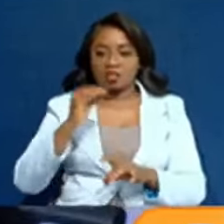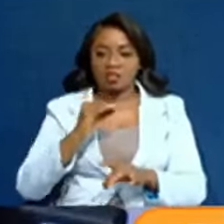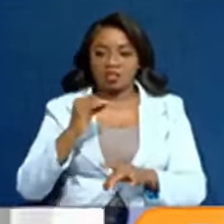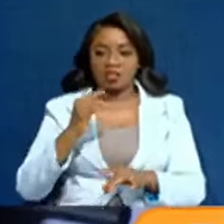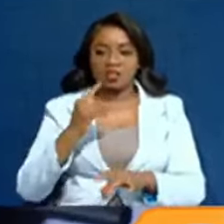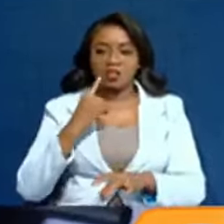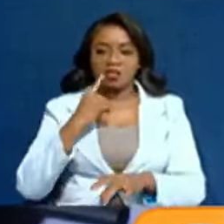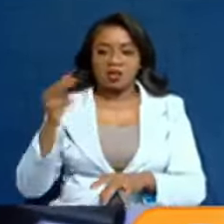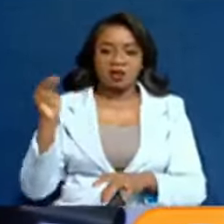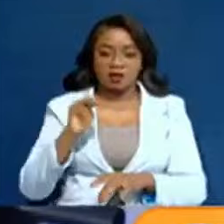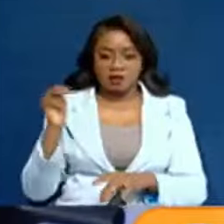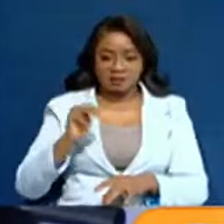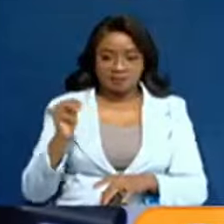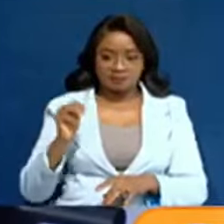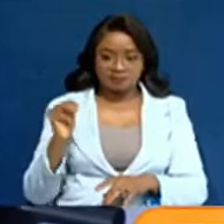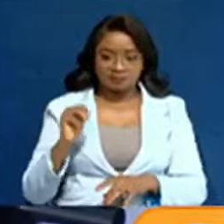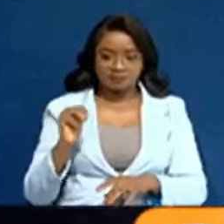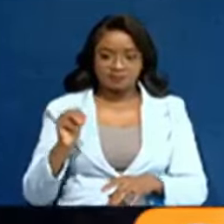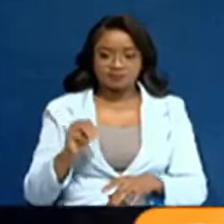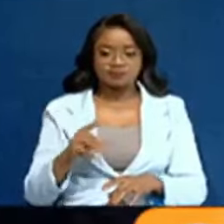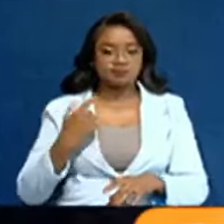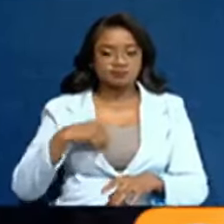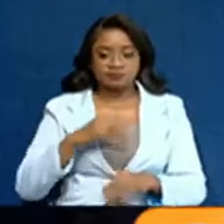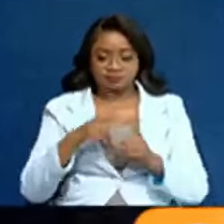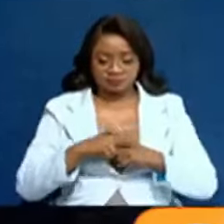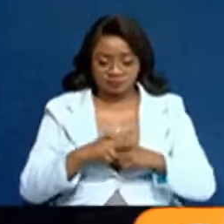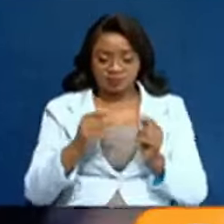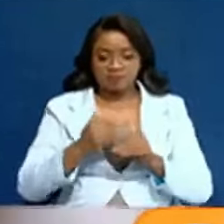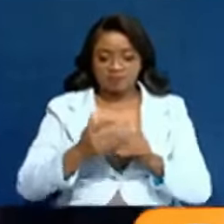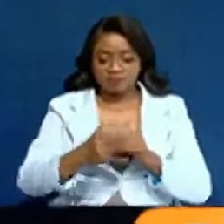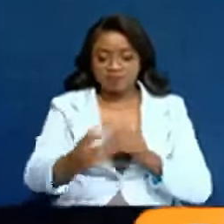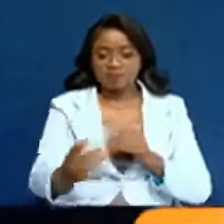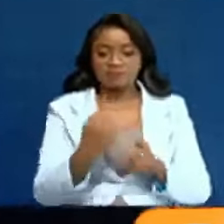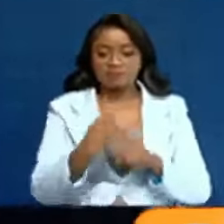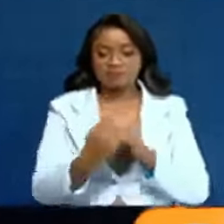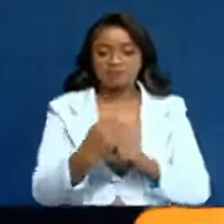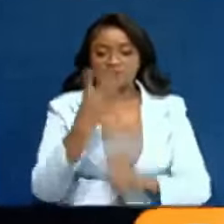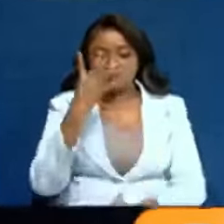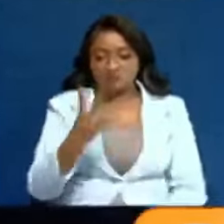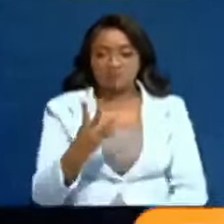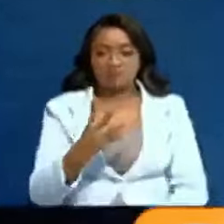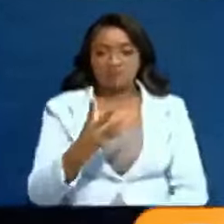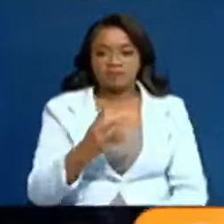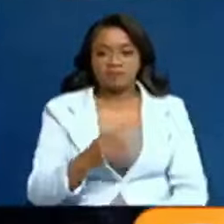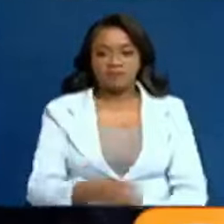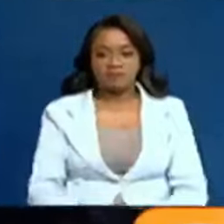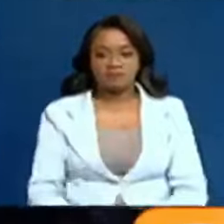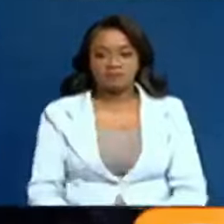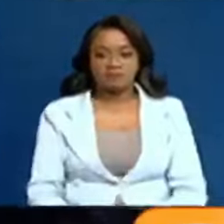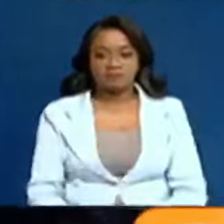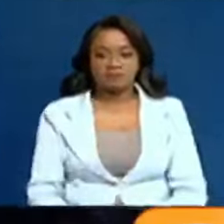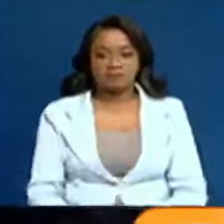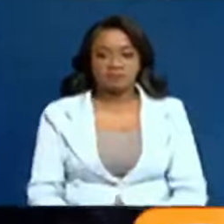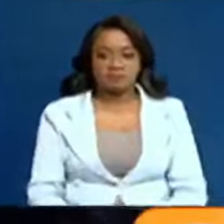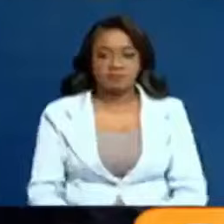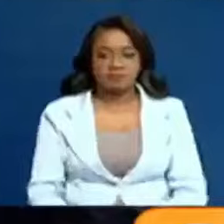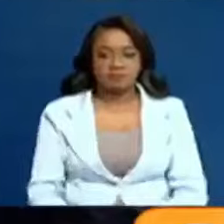4 consecutive years we started with you at a cost of 100 million shillings.